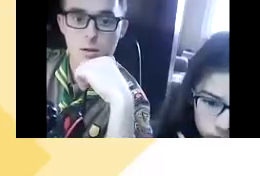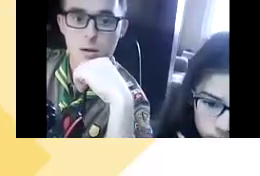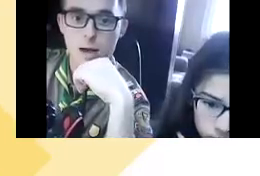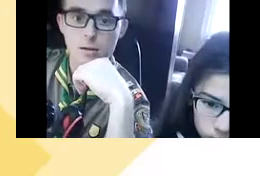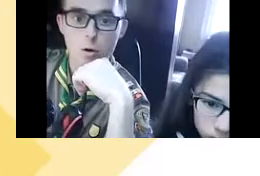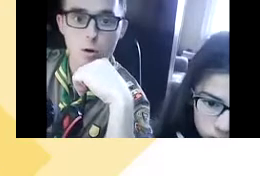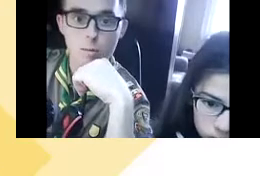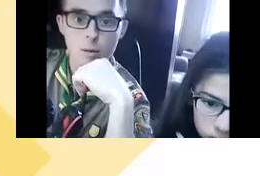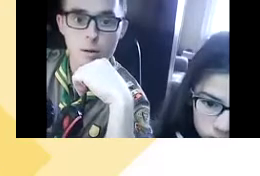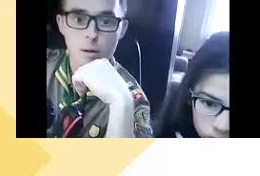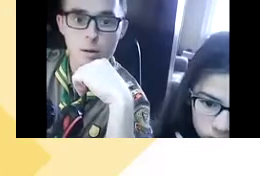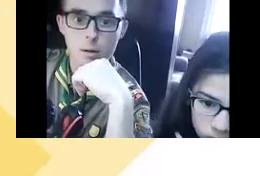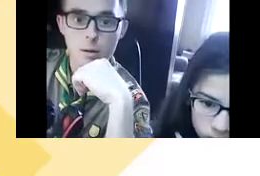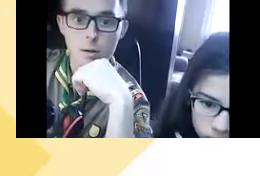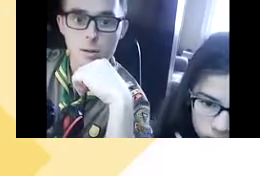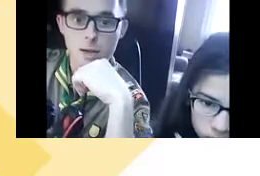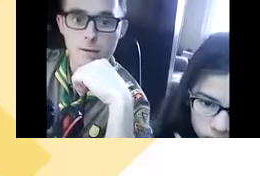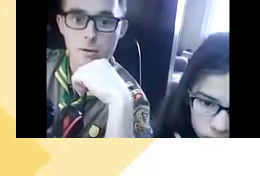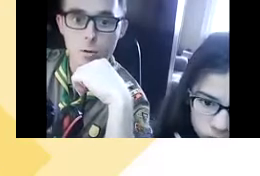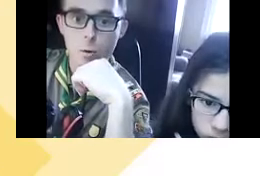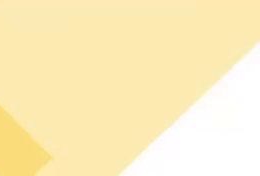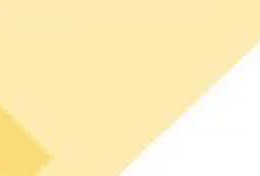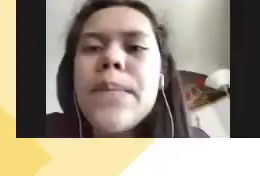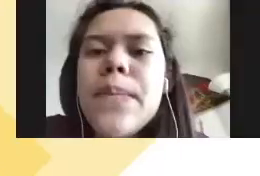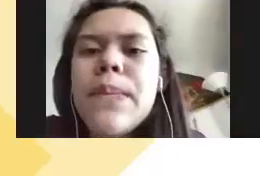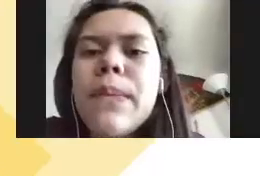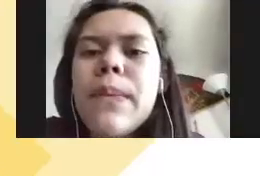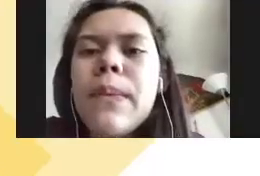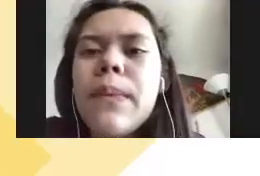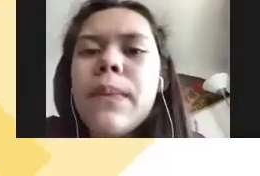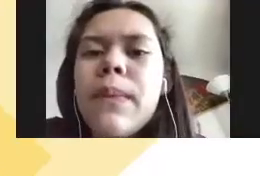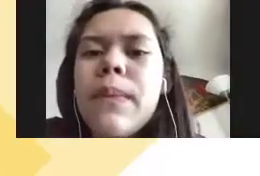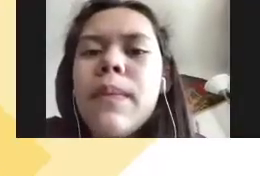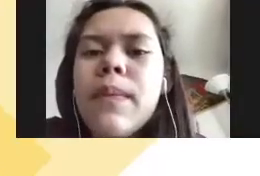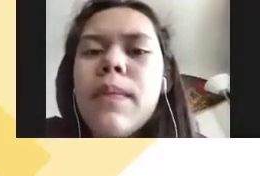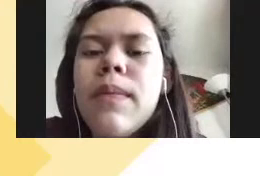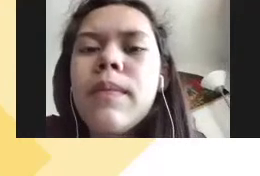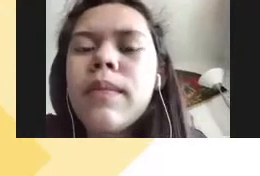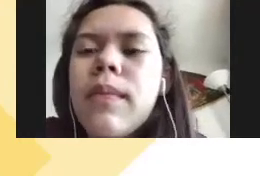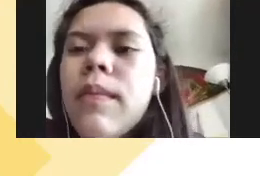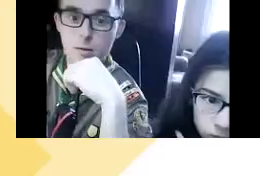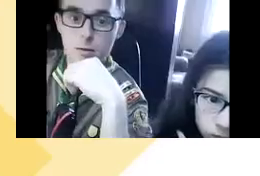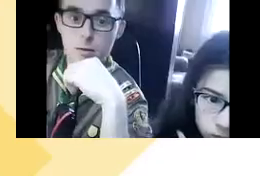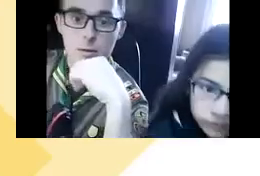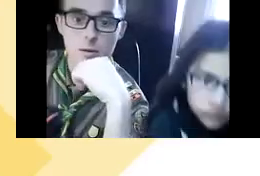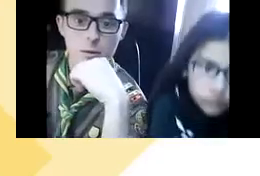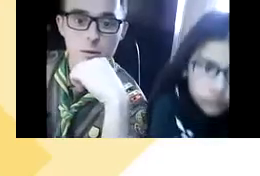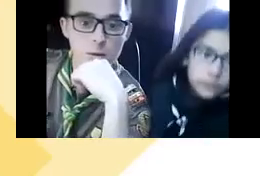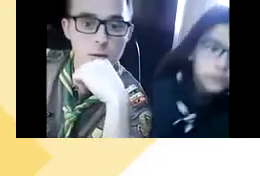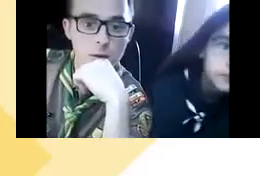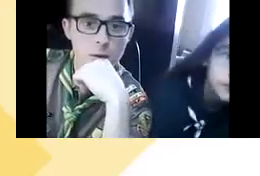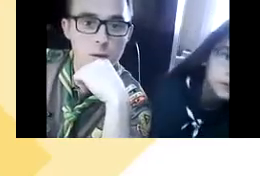in ninth column, seventh row, D, and it goes down and to the right.